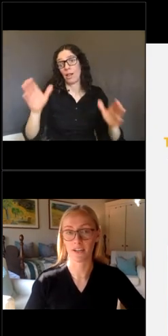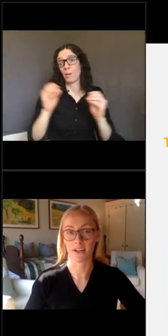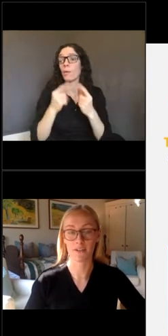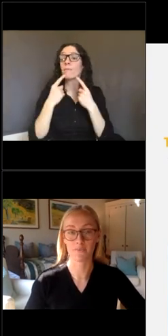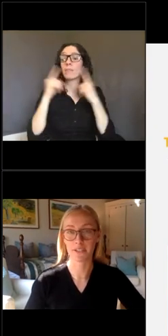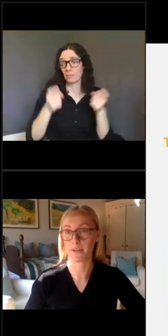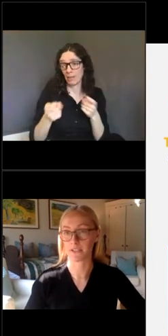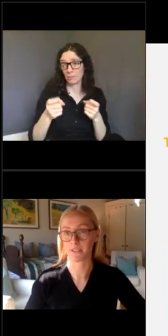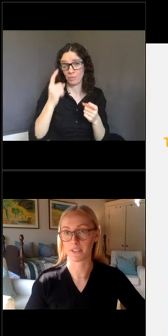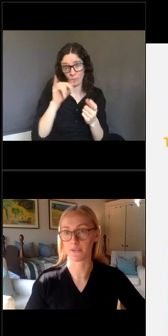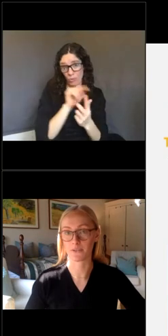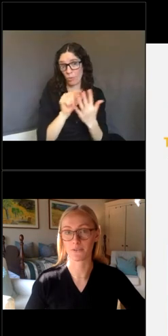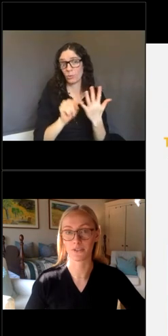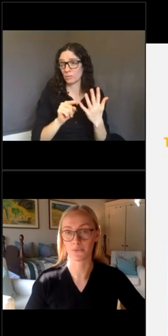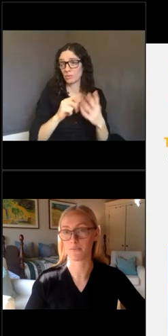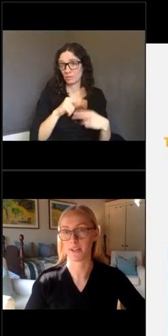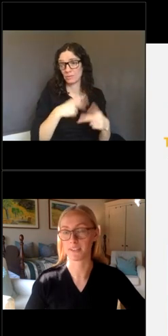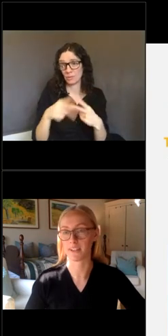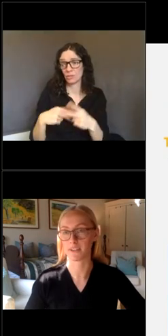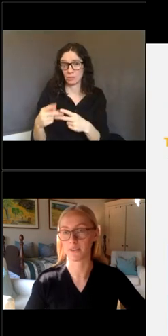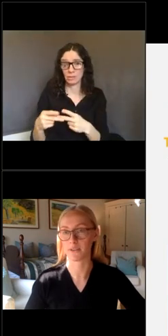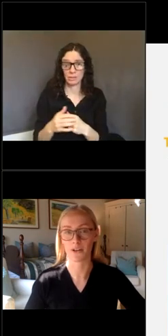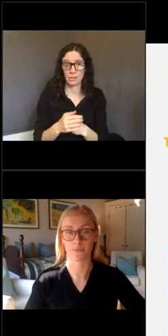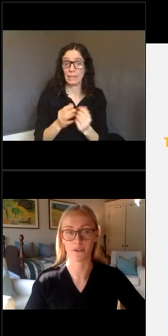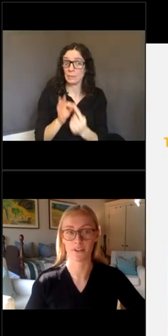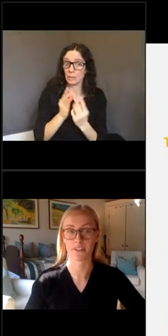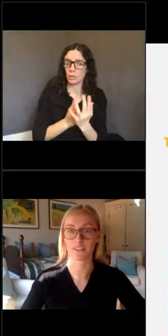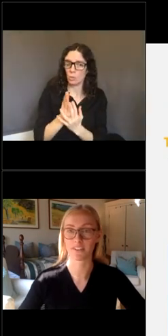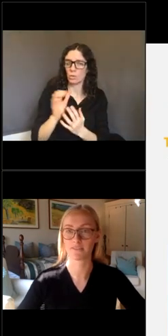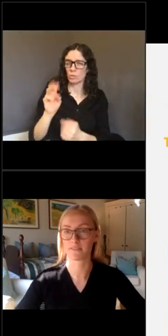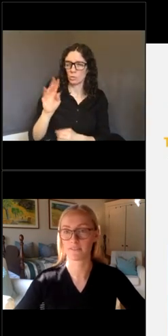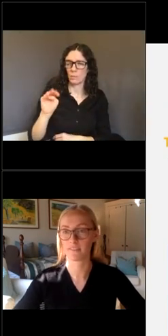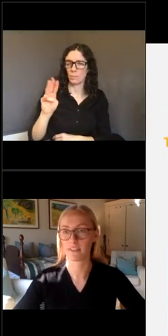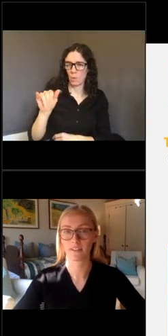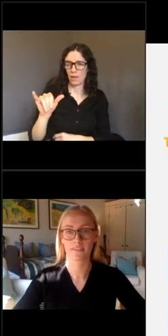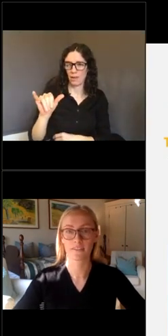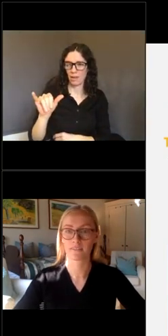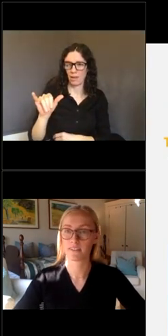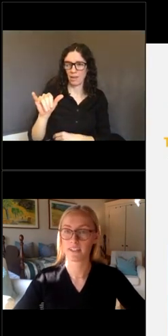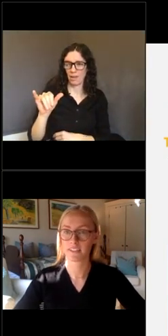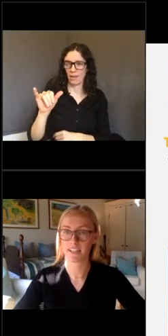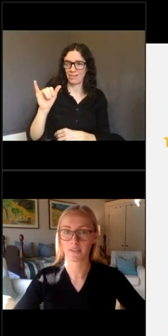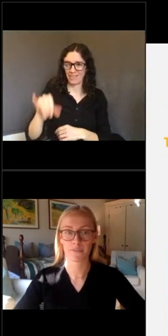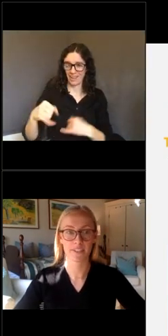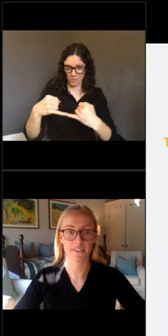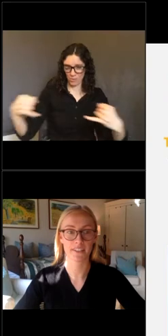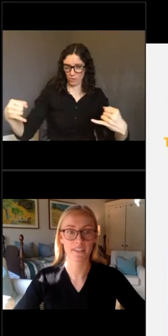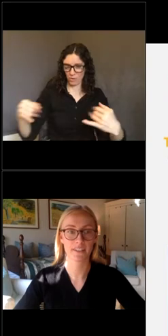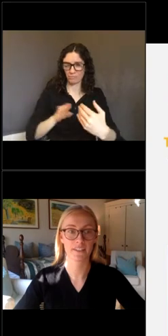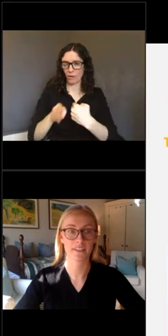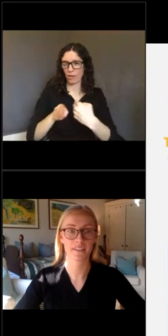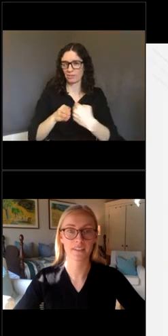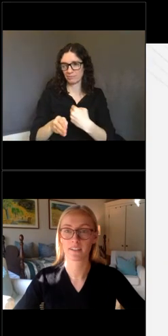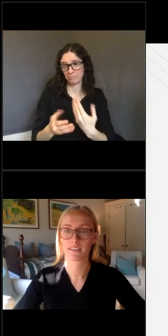species, especially through swimways that go across borders. Next slide,